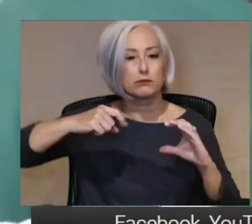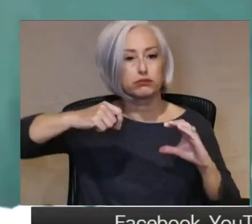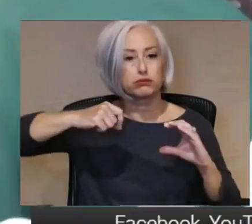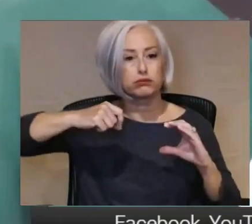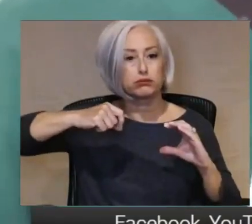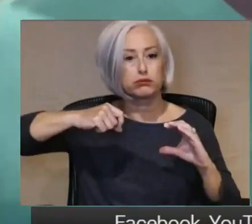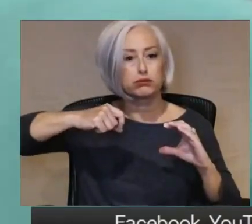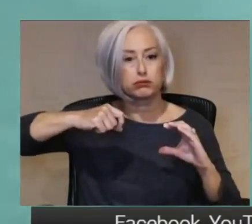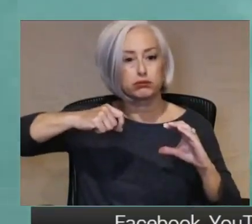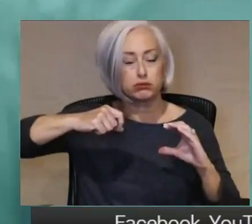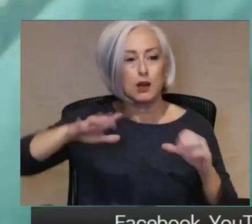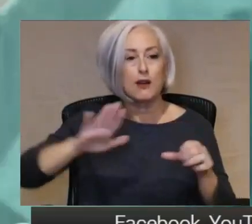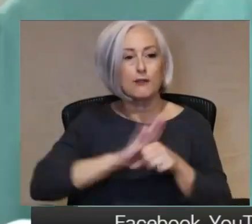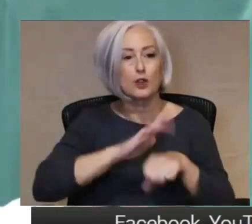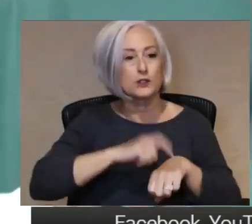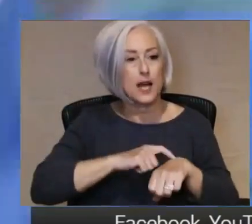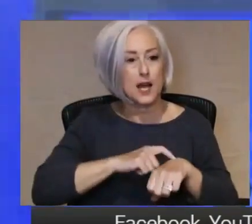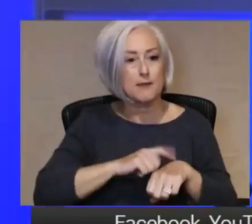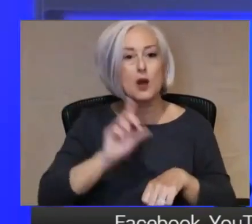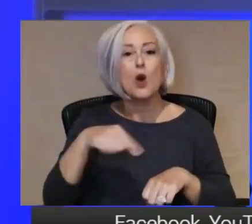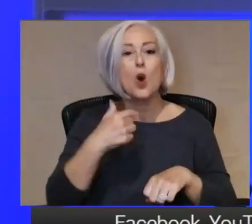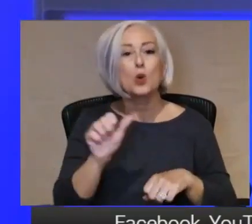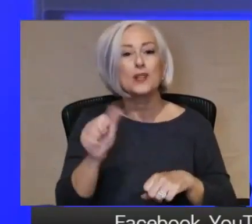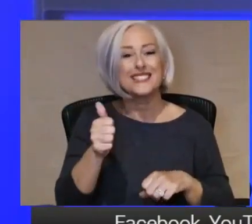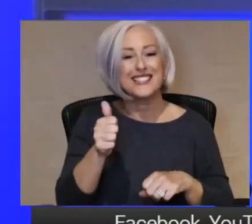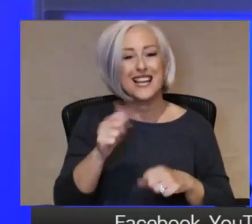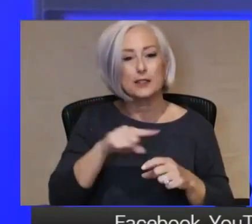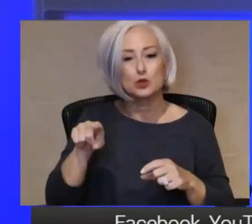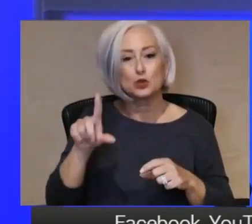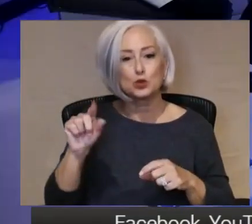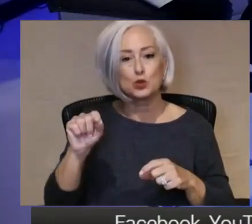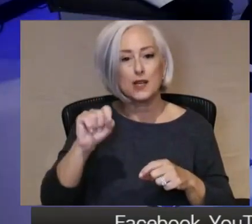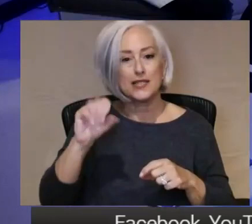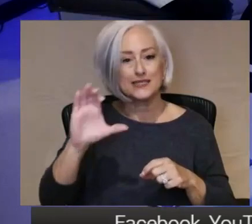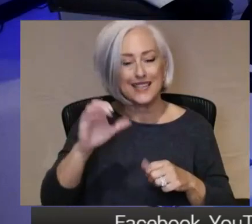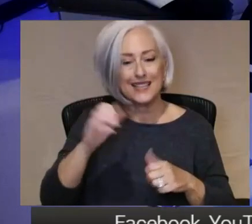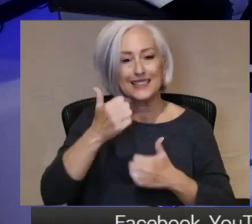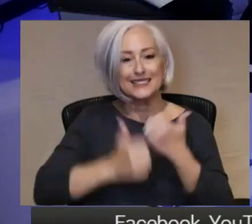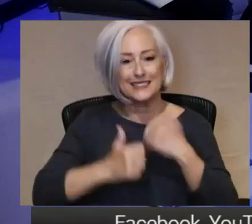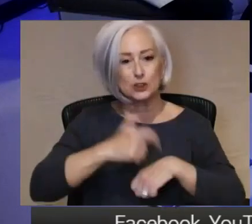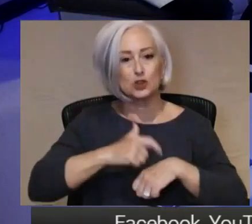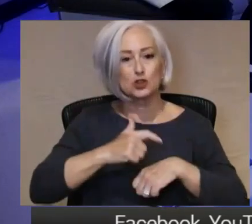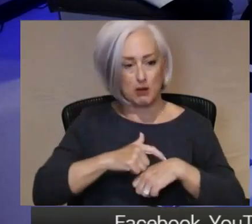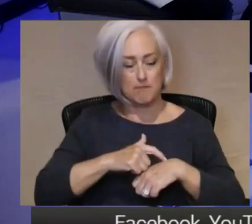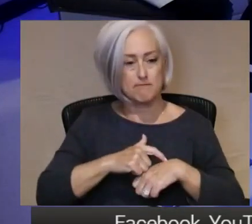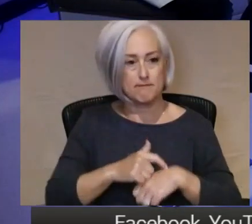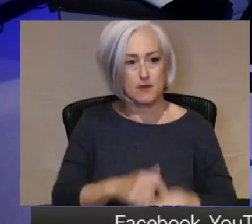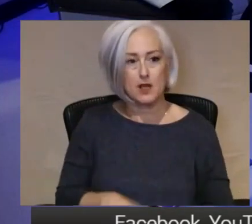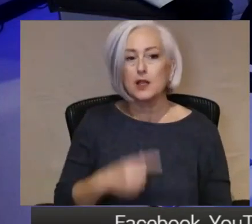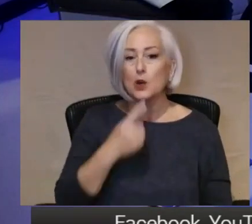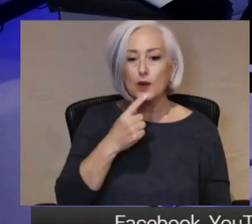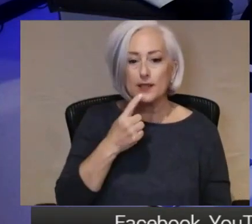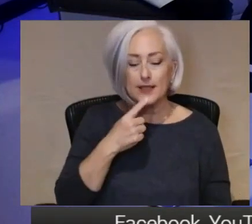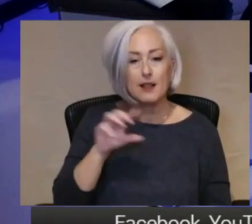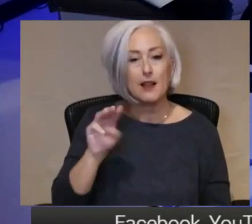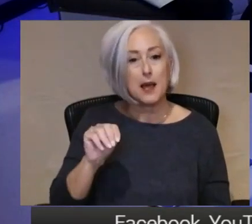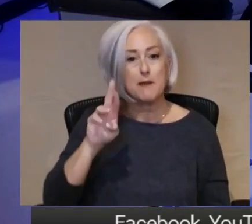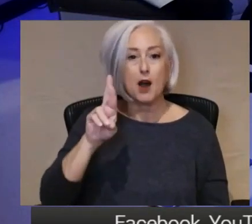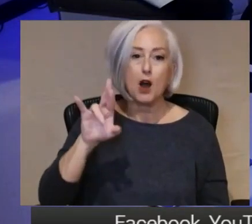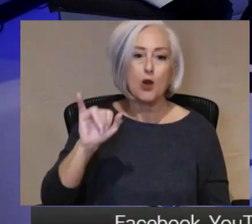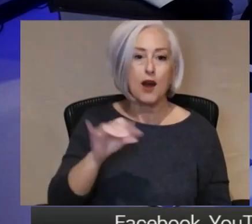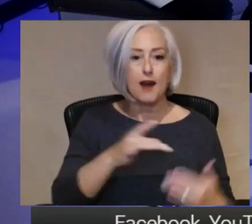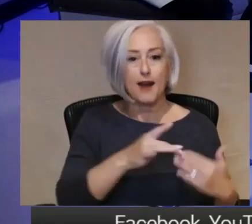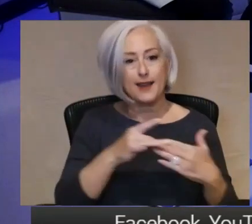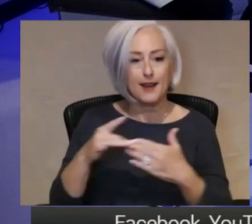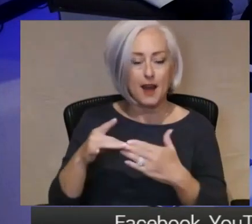at 10 to 20 seconds at a time. Now, we use this mouthful, MRI-guided, ultrasound-directed. So what does that all mean?